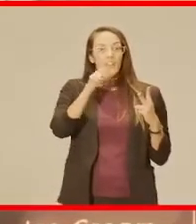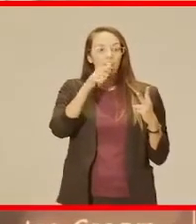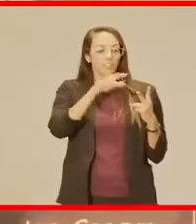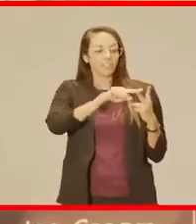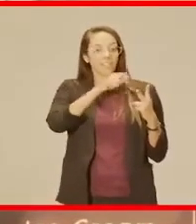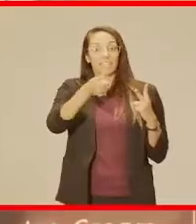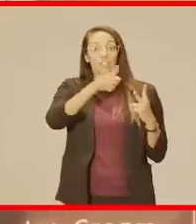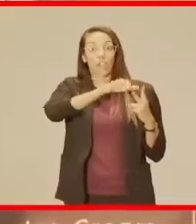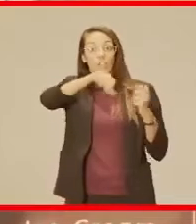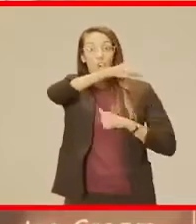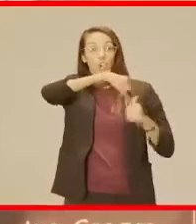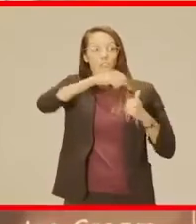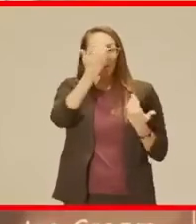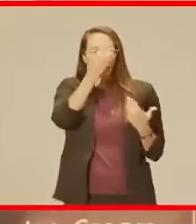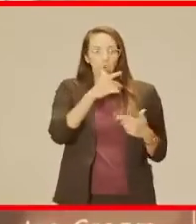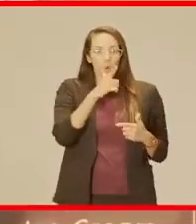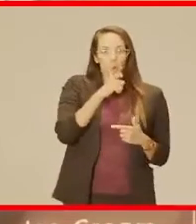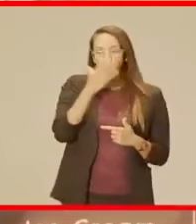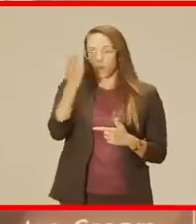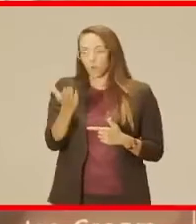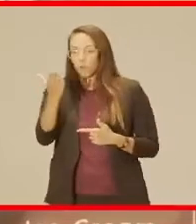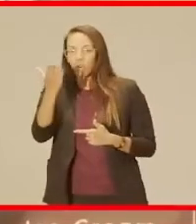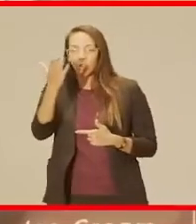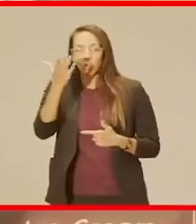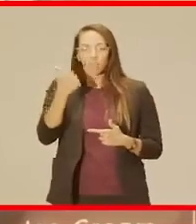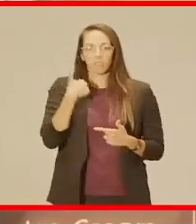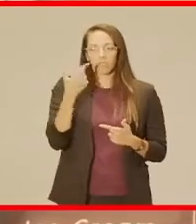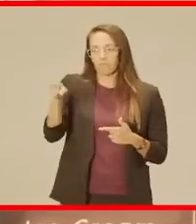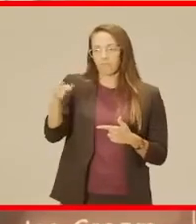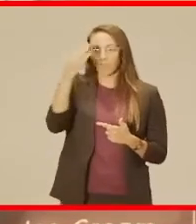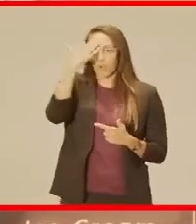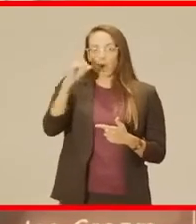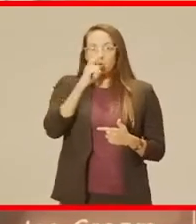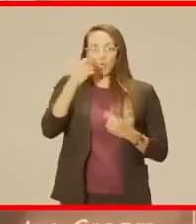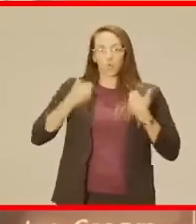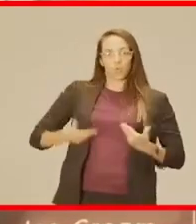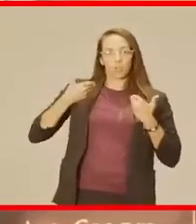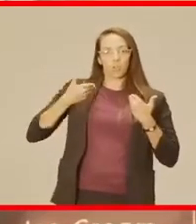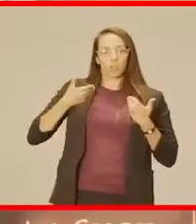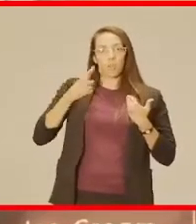because of one reason: Hawk Moth.